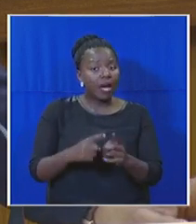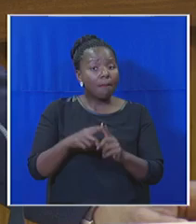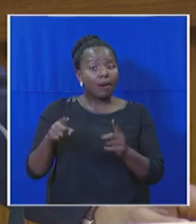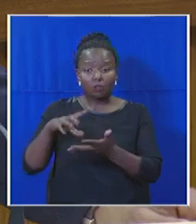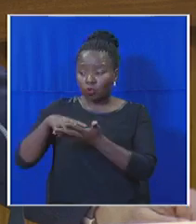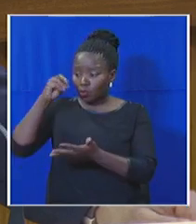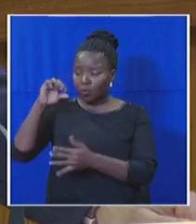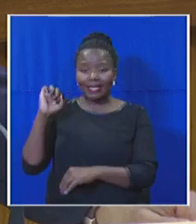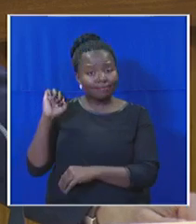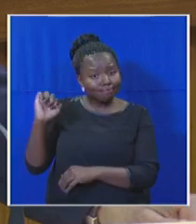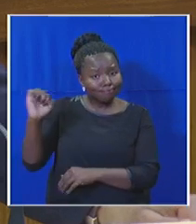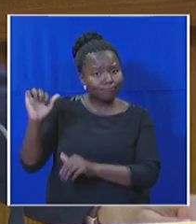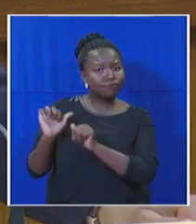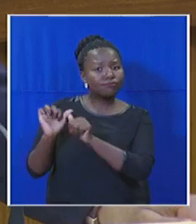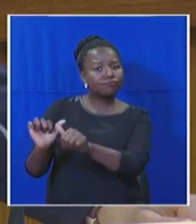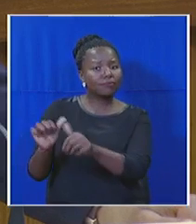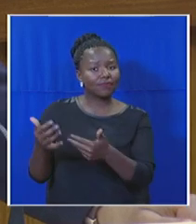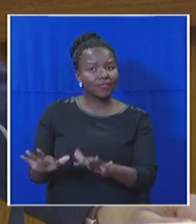We, sitting in the same meeting,